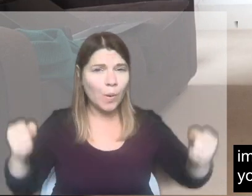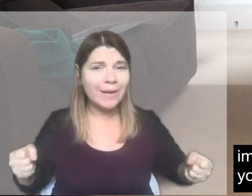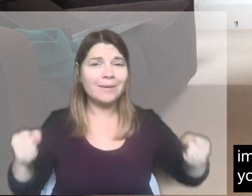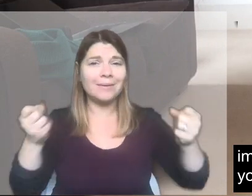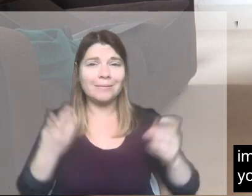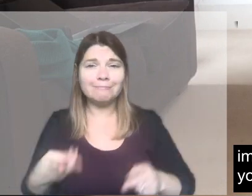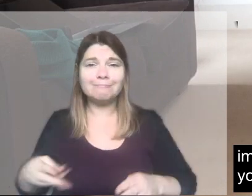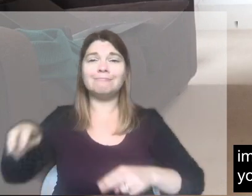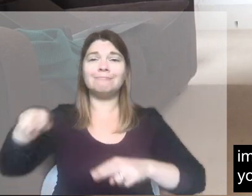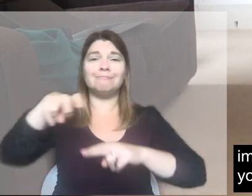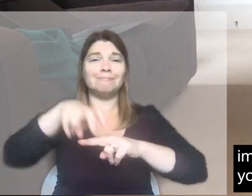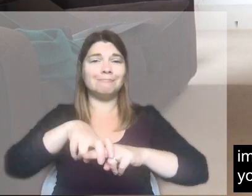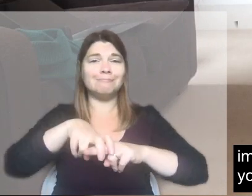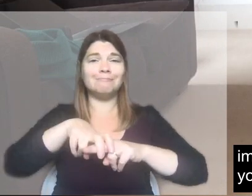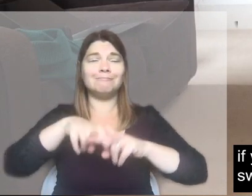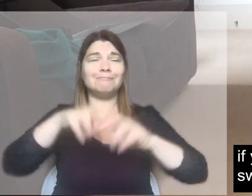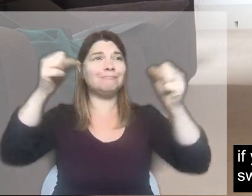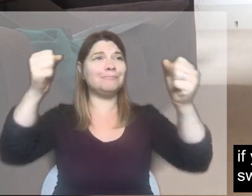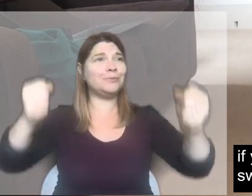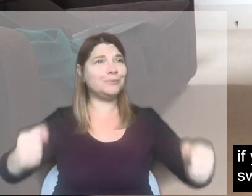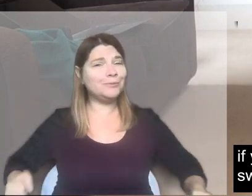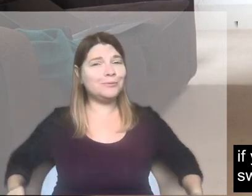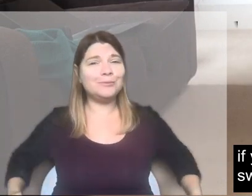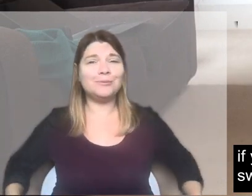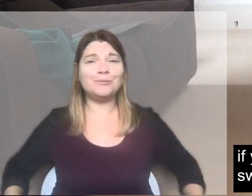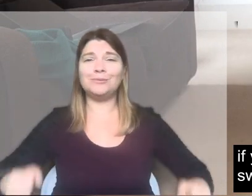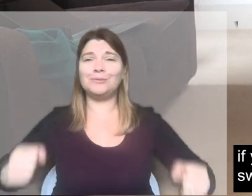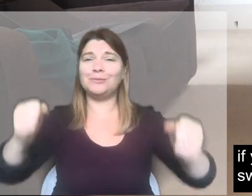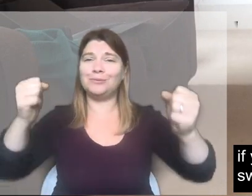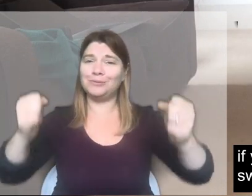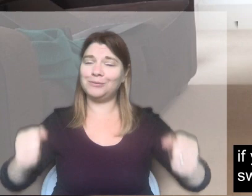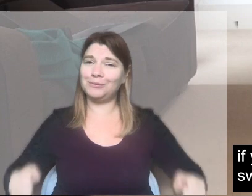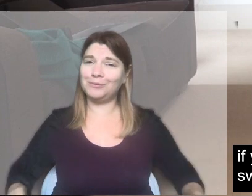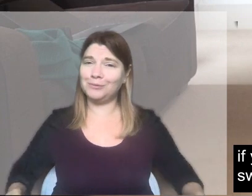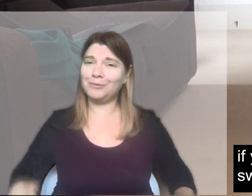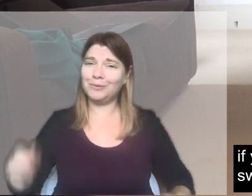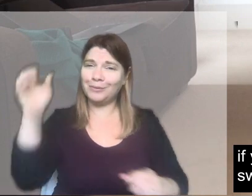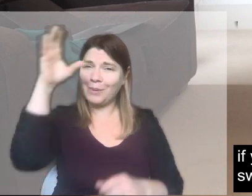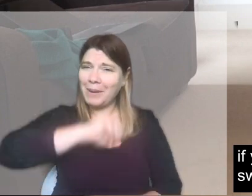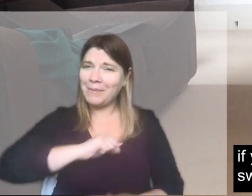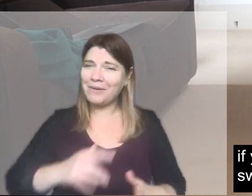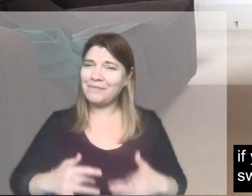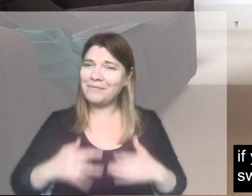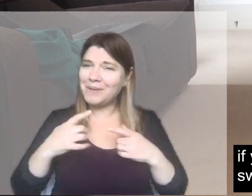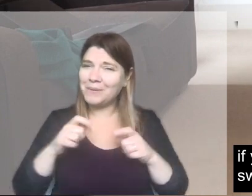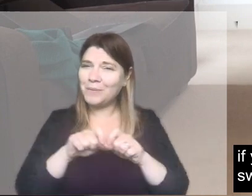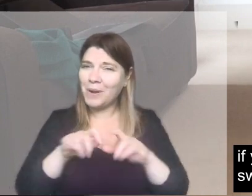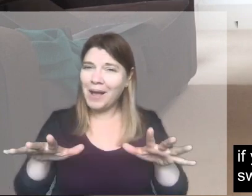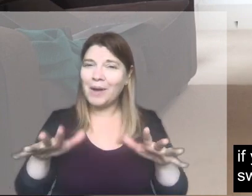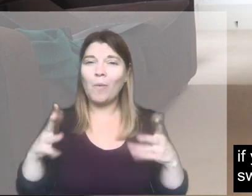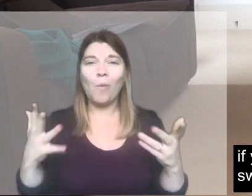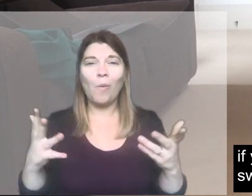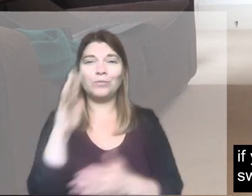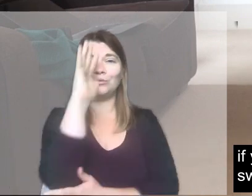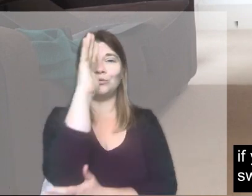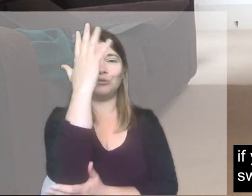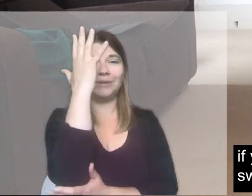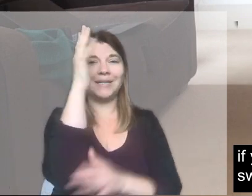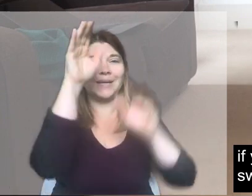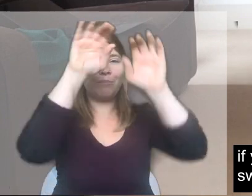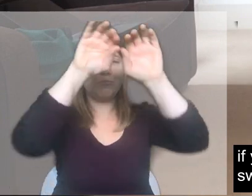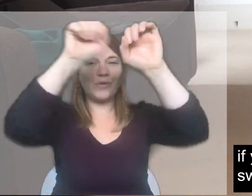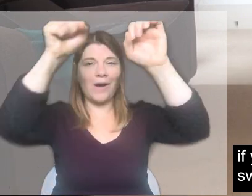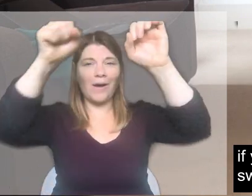been on a swing, or perhaps if you can imagine the branch of a tree swinging or swaying in